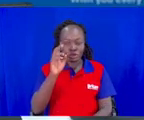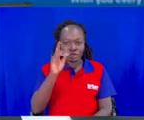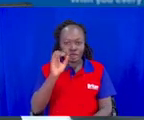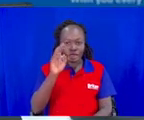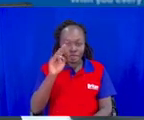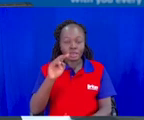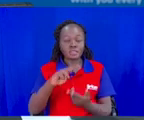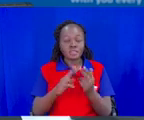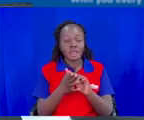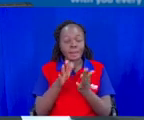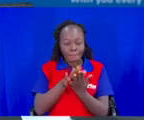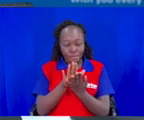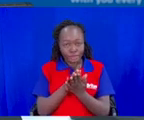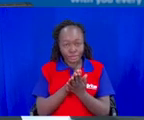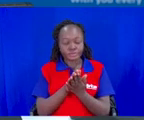Coming back to the left,